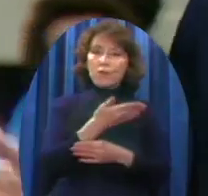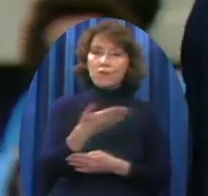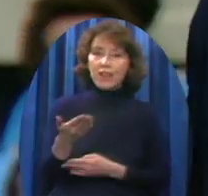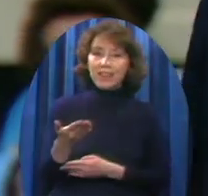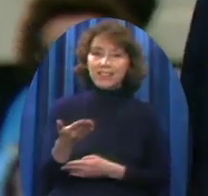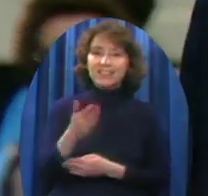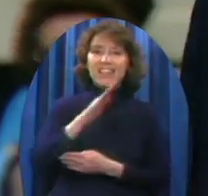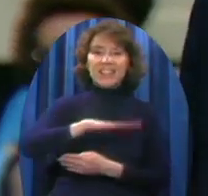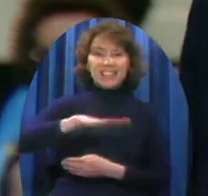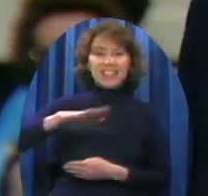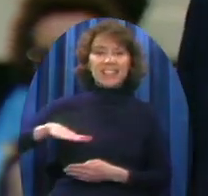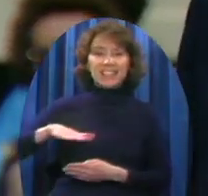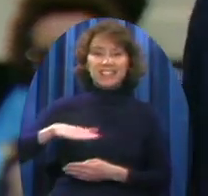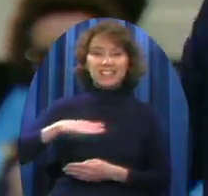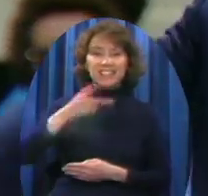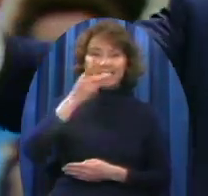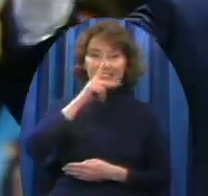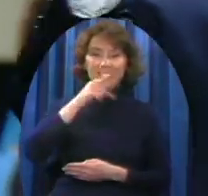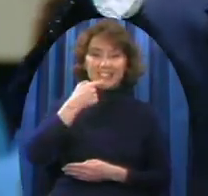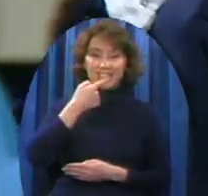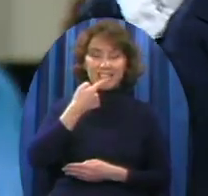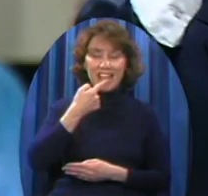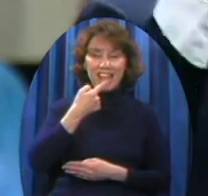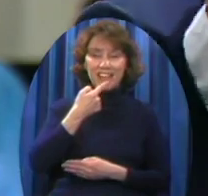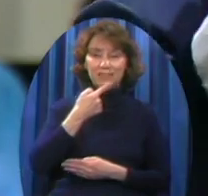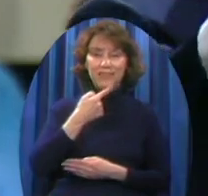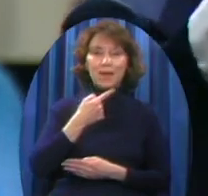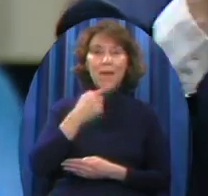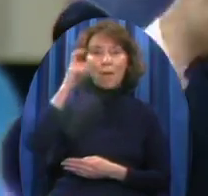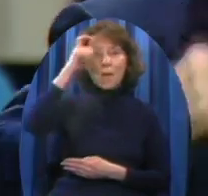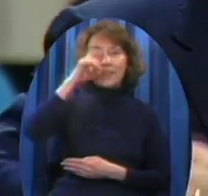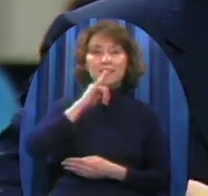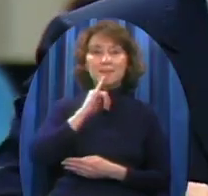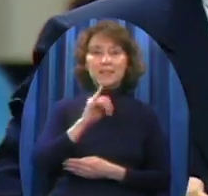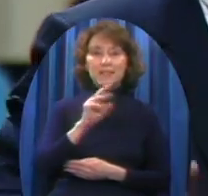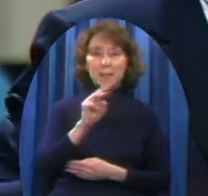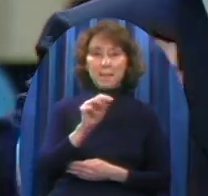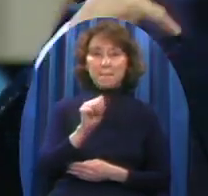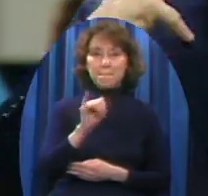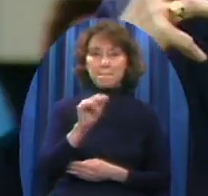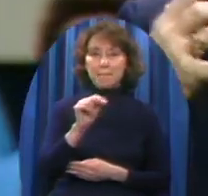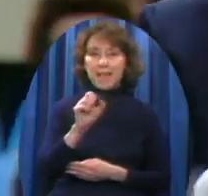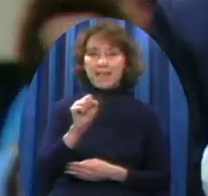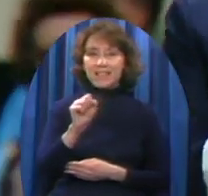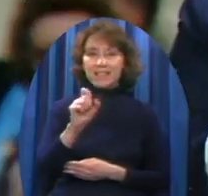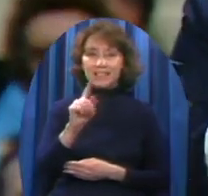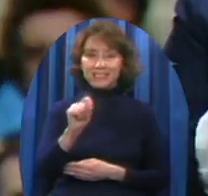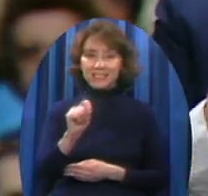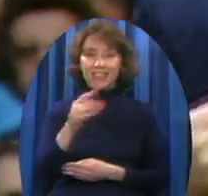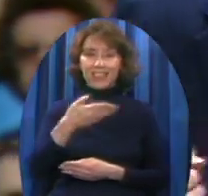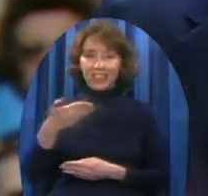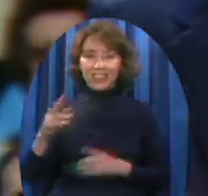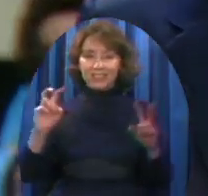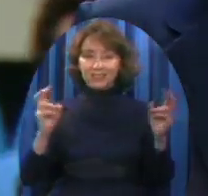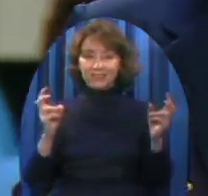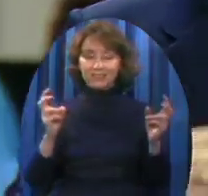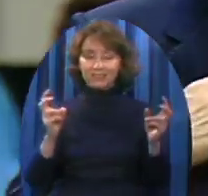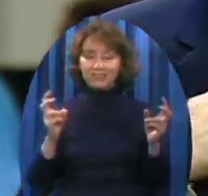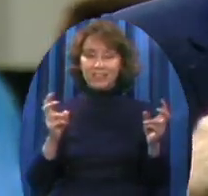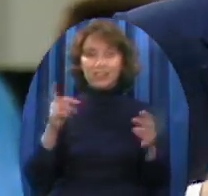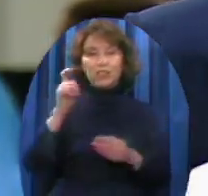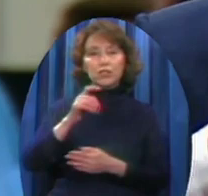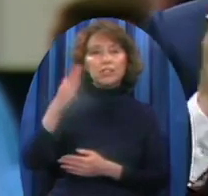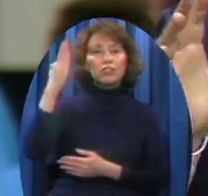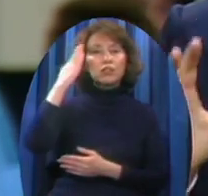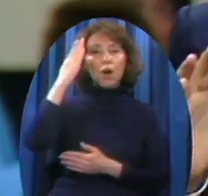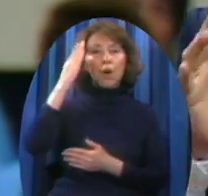Wisdom is the mainest thing. Get to know divine understanding. Get to know God's point of view on every issue.